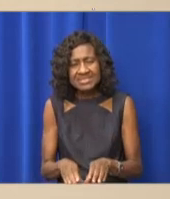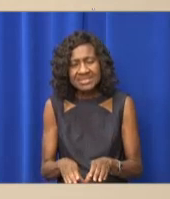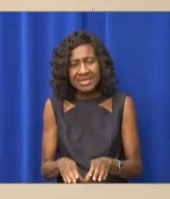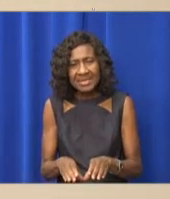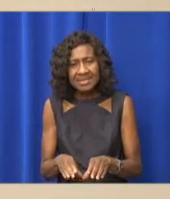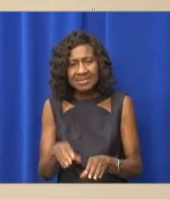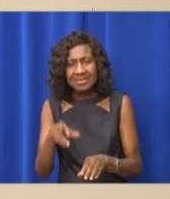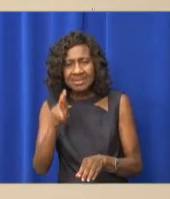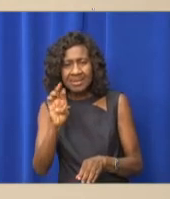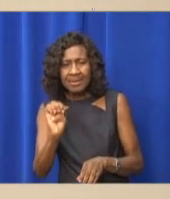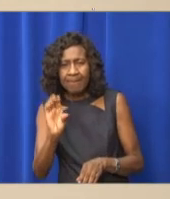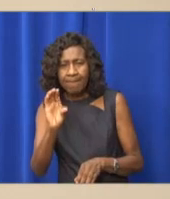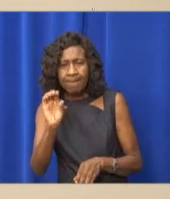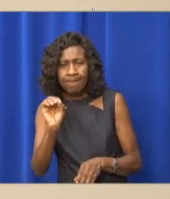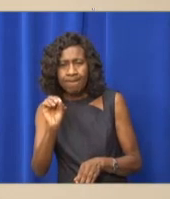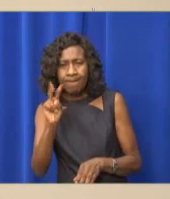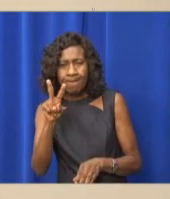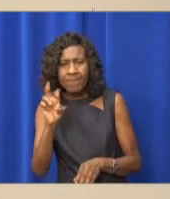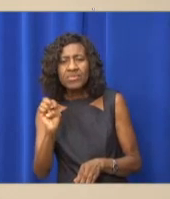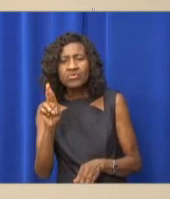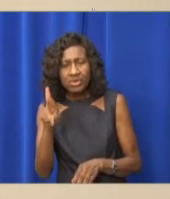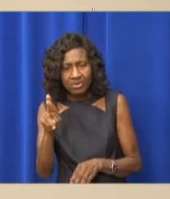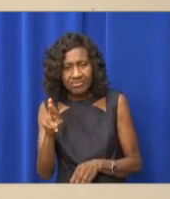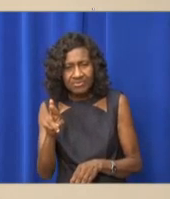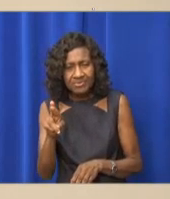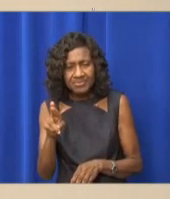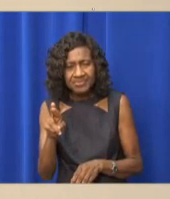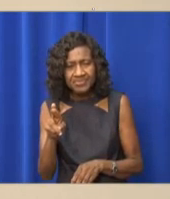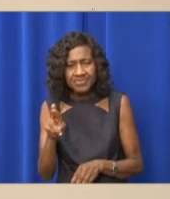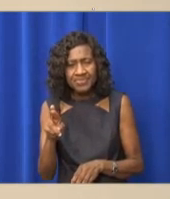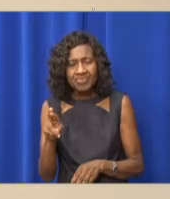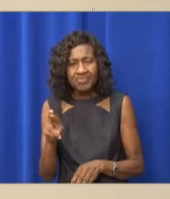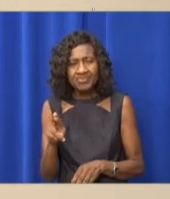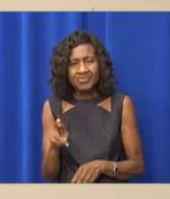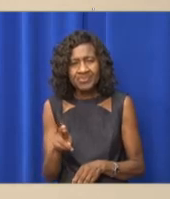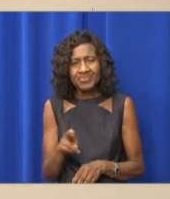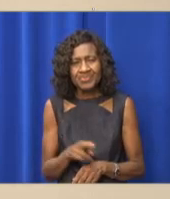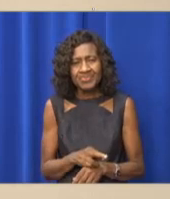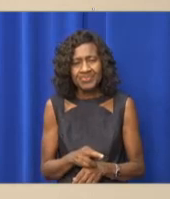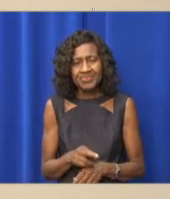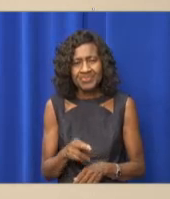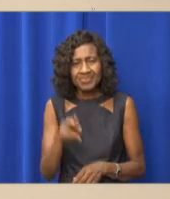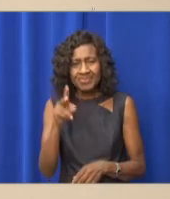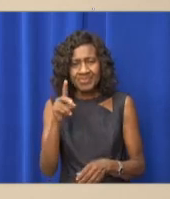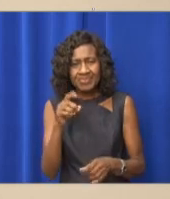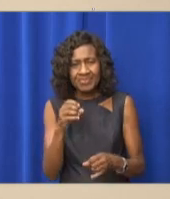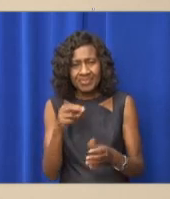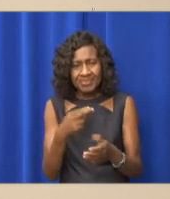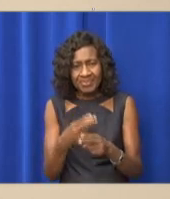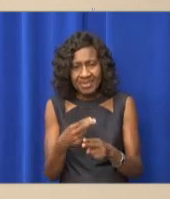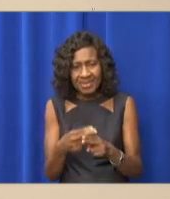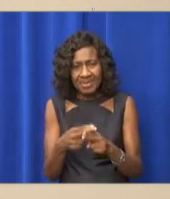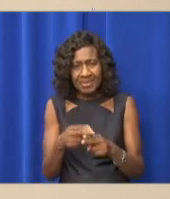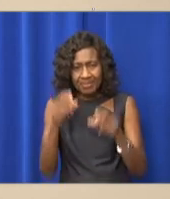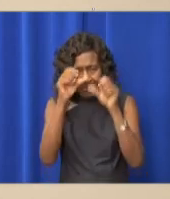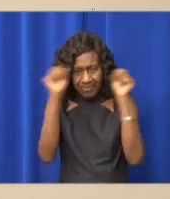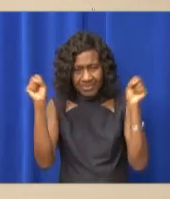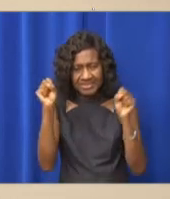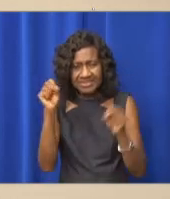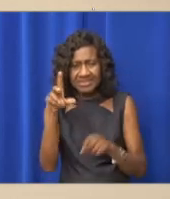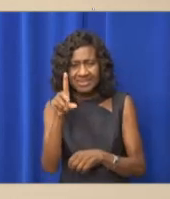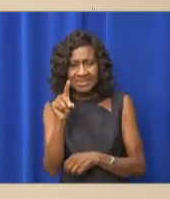it would be helpful to speak on this at any point, please let me know. Regards, David Collins, President,